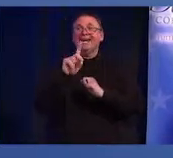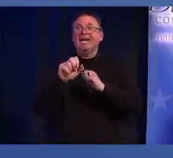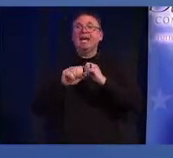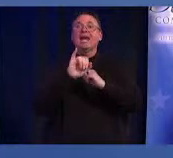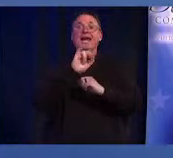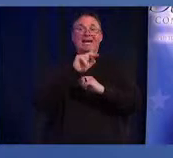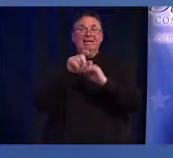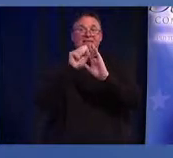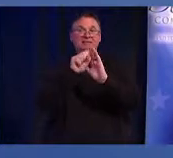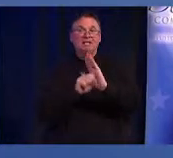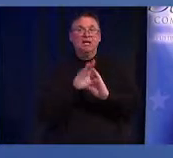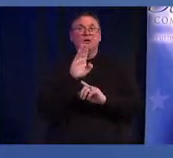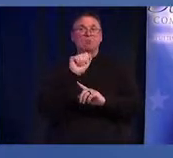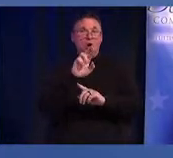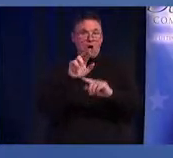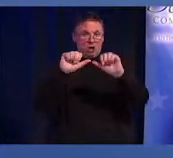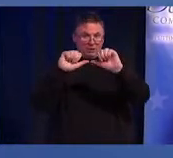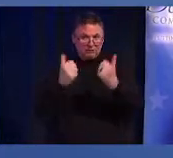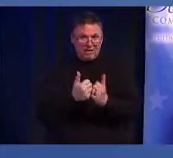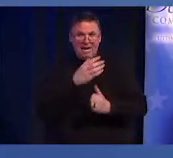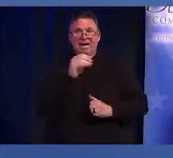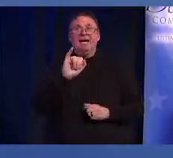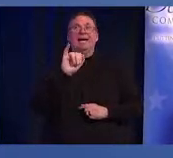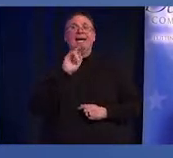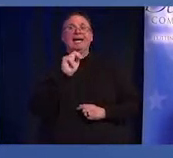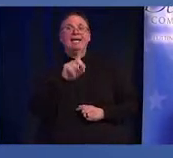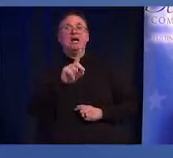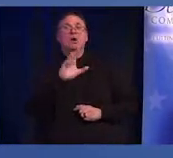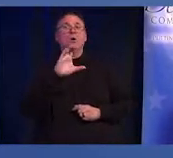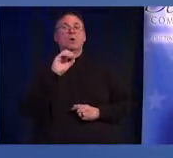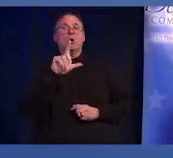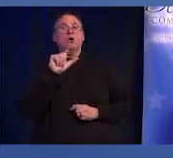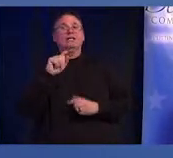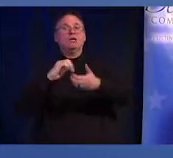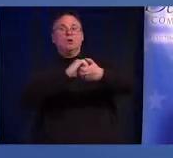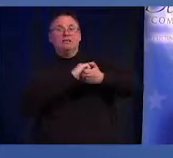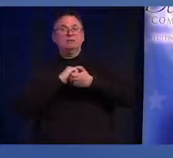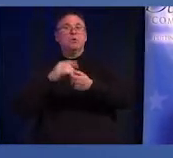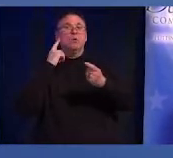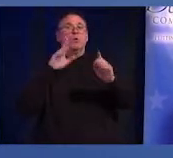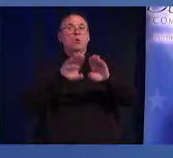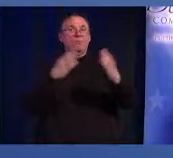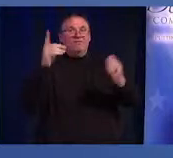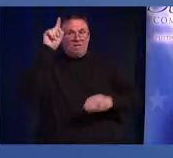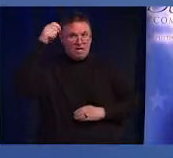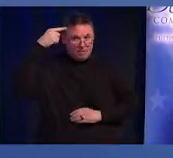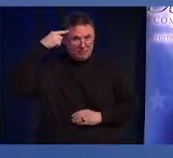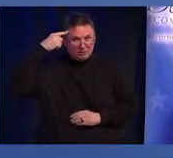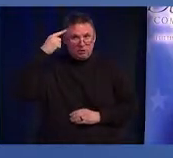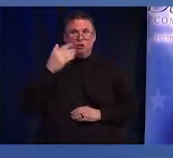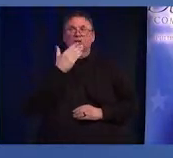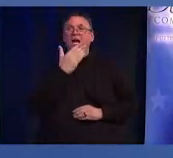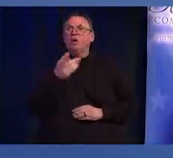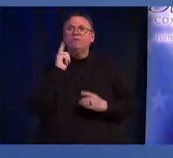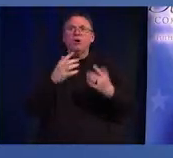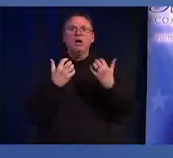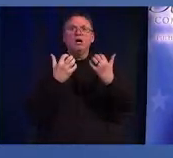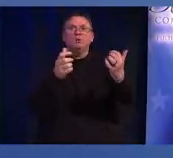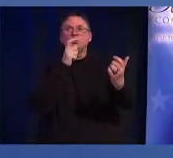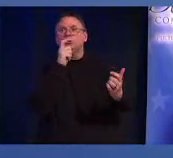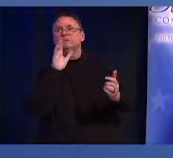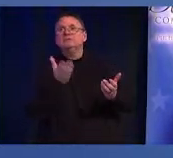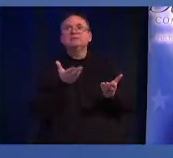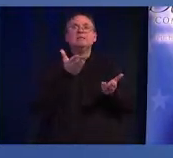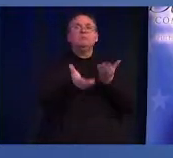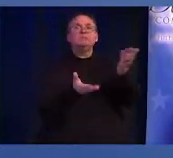Bar Association, and the Indiana Coalition for Open Government. Finally, thanks to all of you in our audience of voters for submitting questions and for